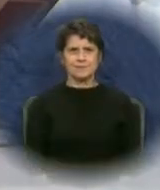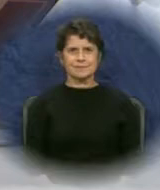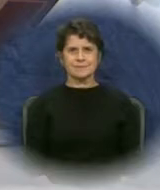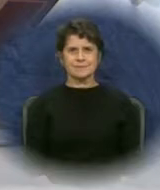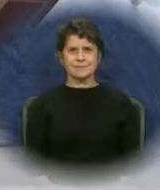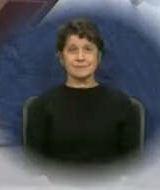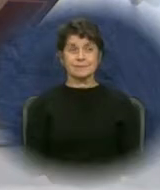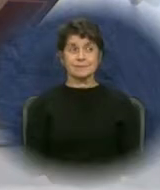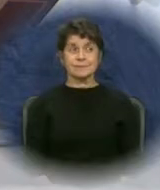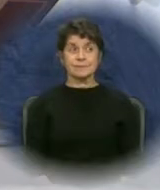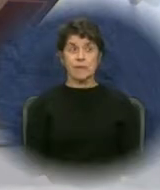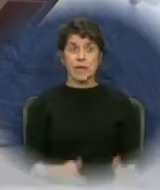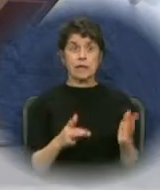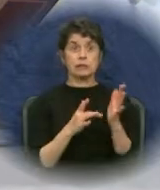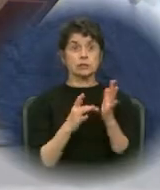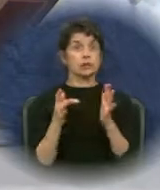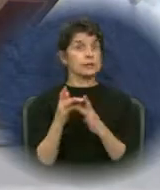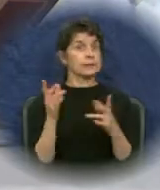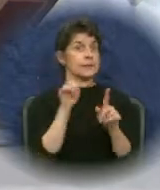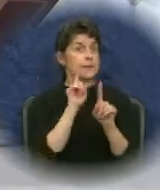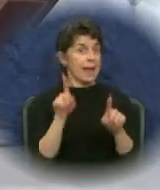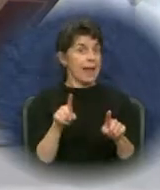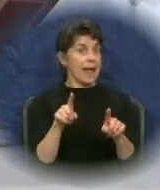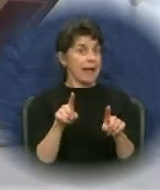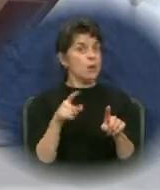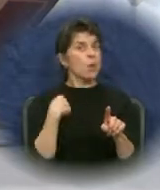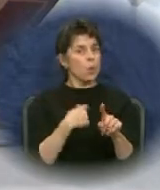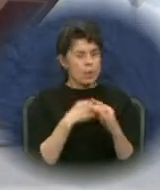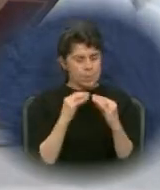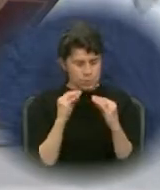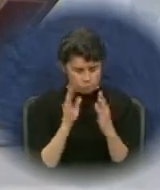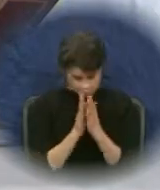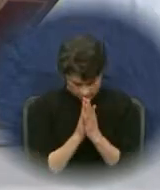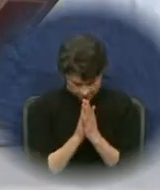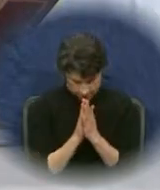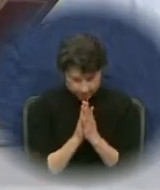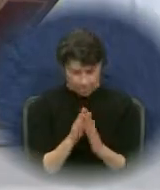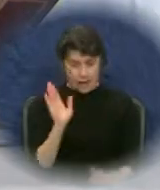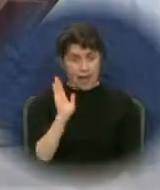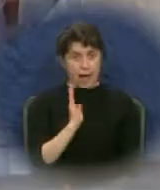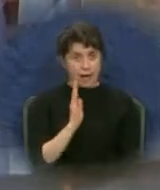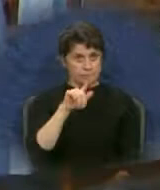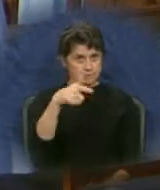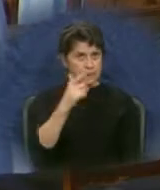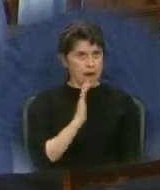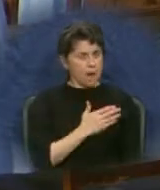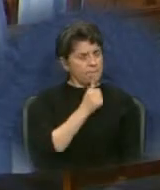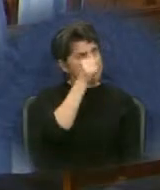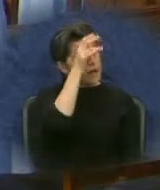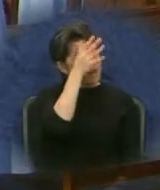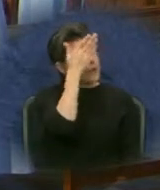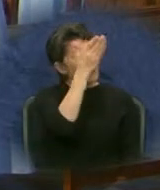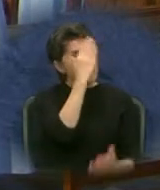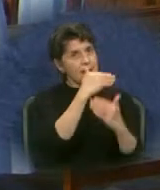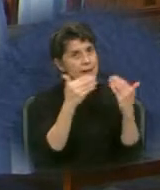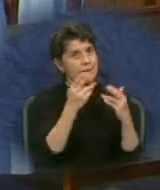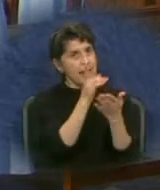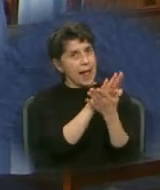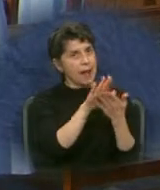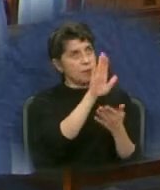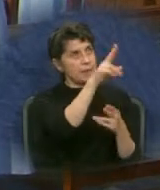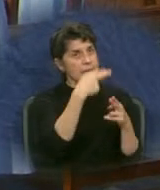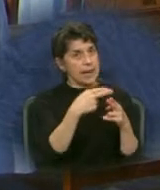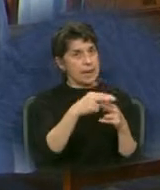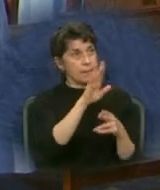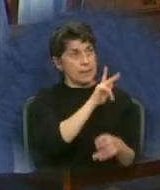At our Savior's command, informed by divine teaching, we pray. Our Father, who art in heaven, hallowed be thy name.